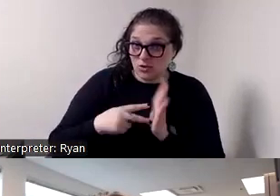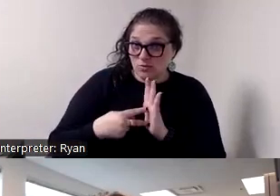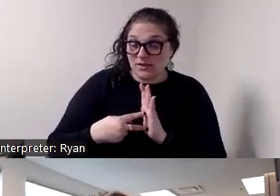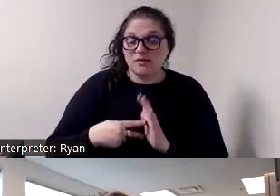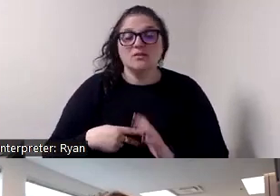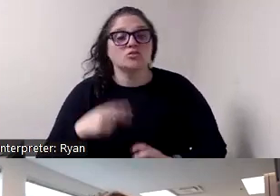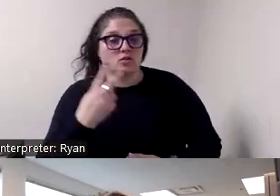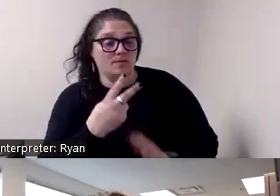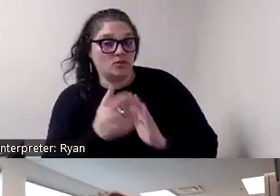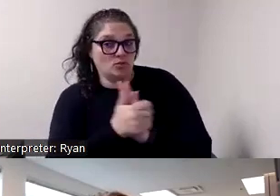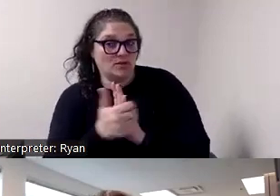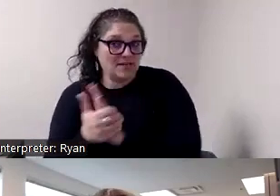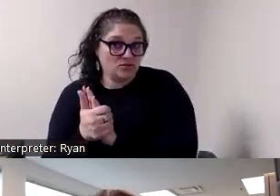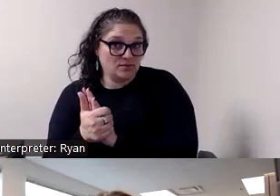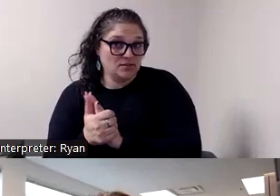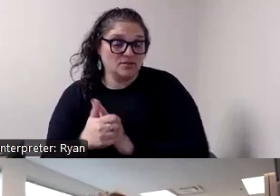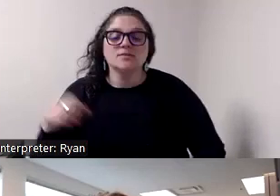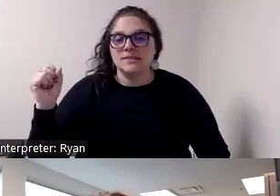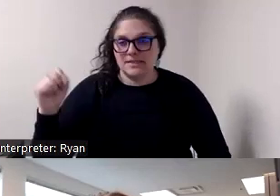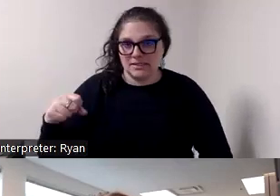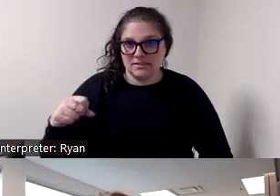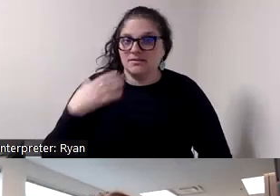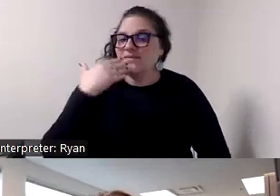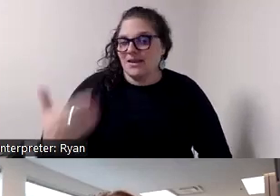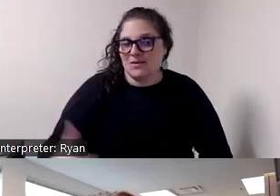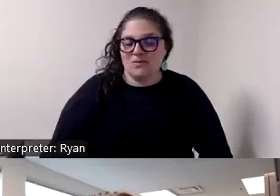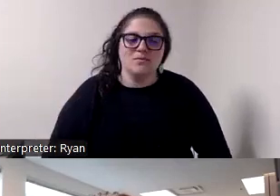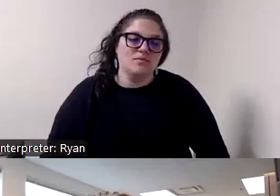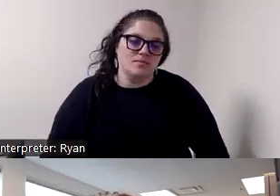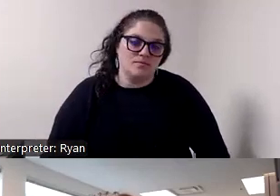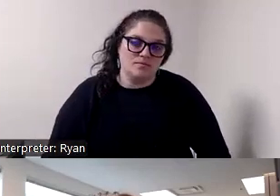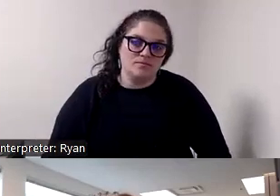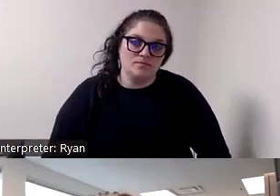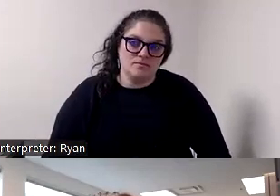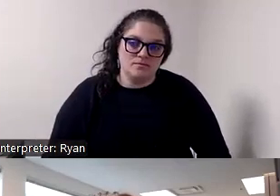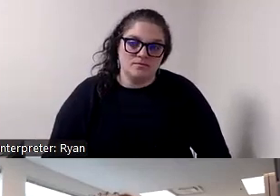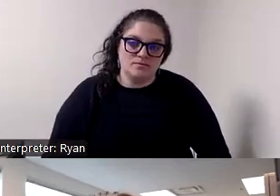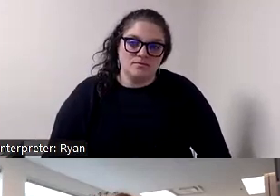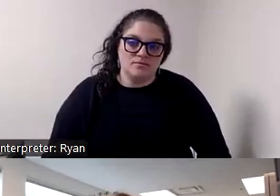be 2 attachments, correct? Yes. Okay, thank you. Of course.